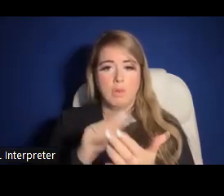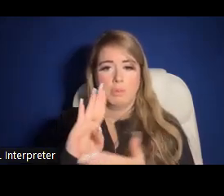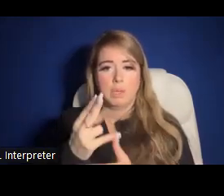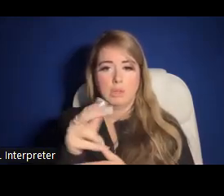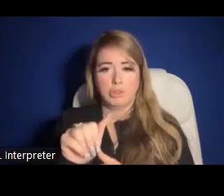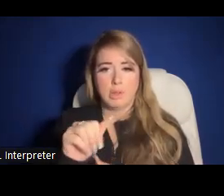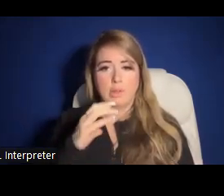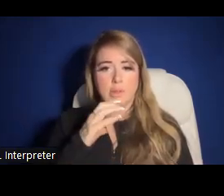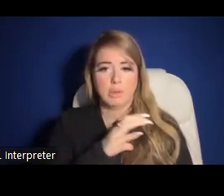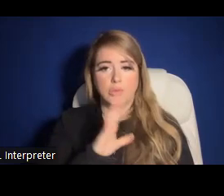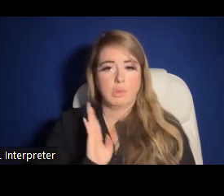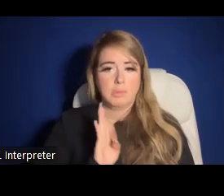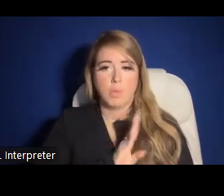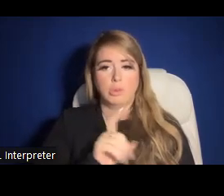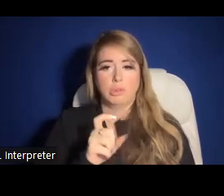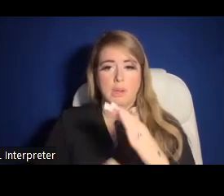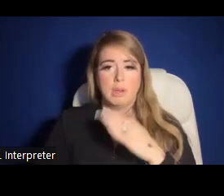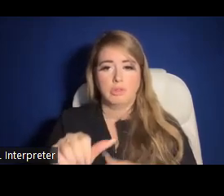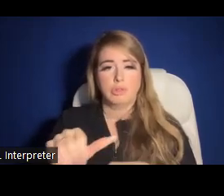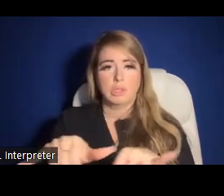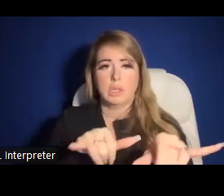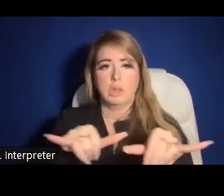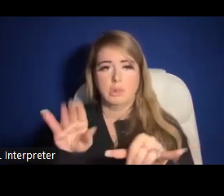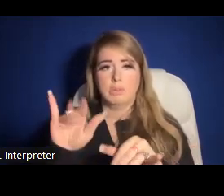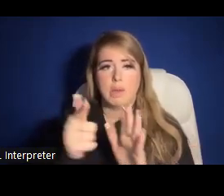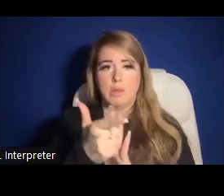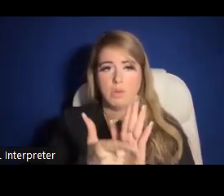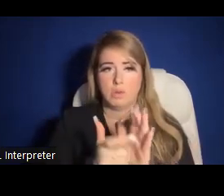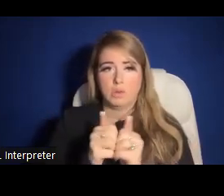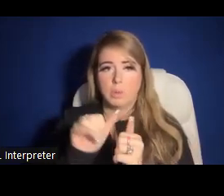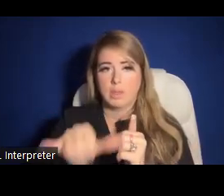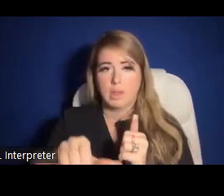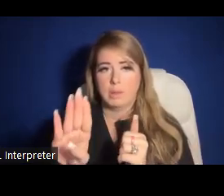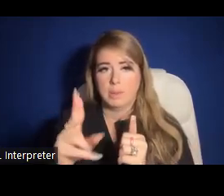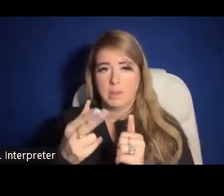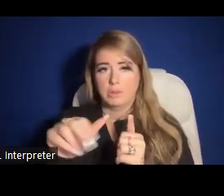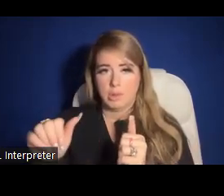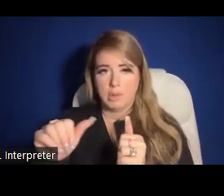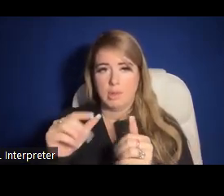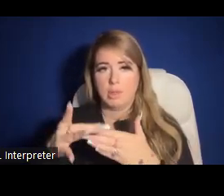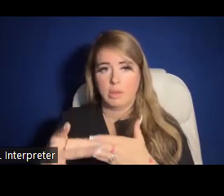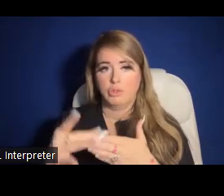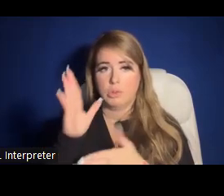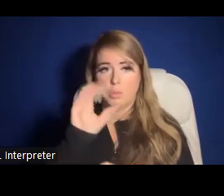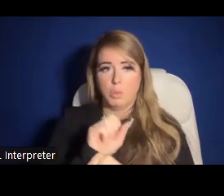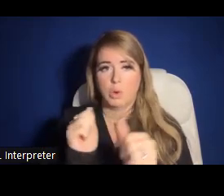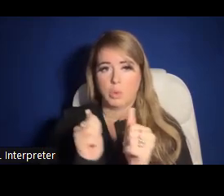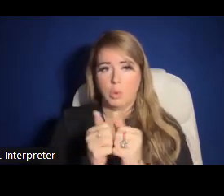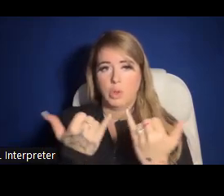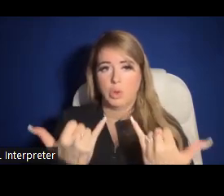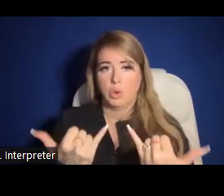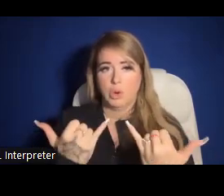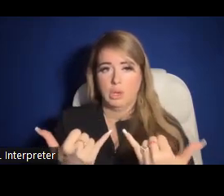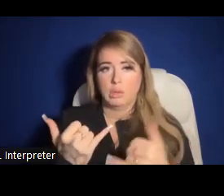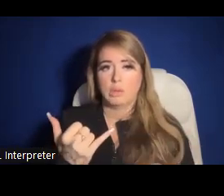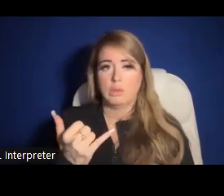boards should function under standardized bylaws. So with that, the BHA leadership will work with the current BHAAC